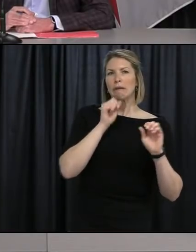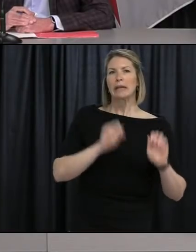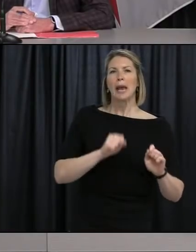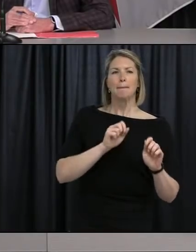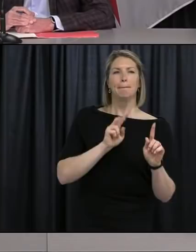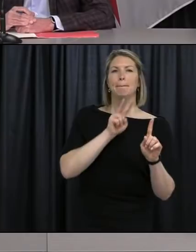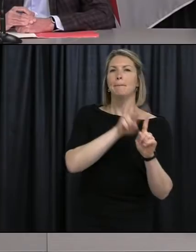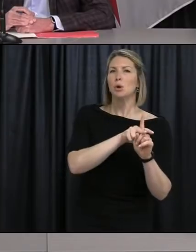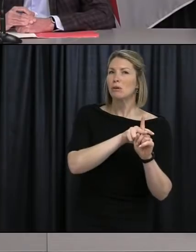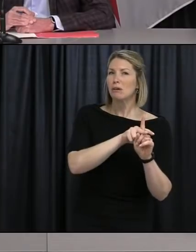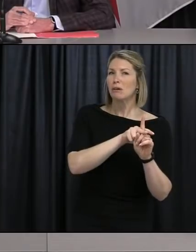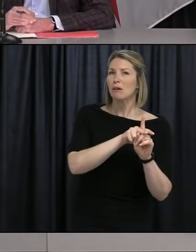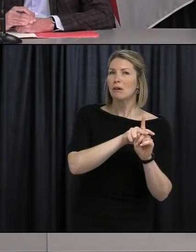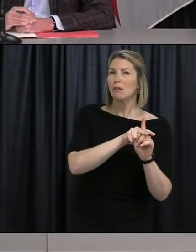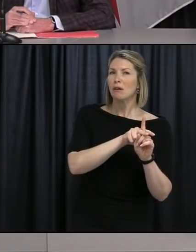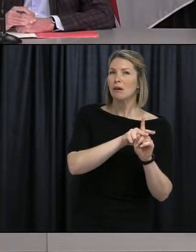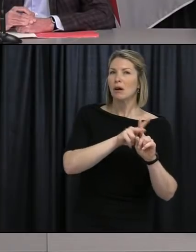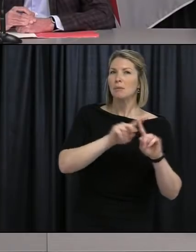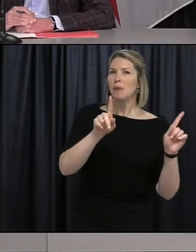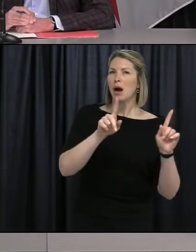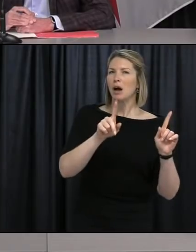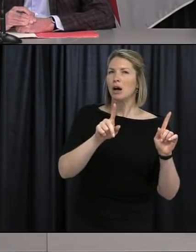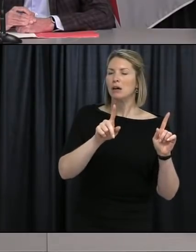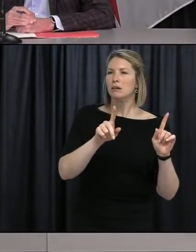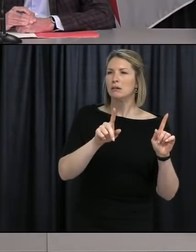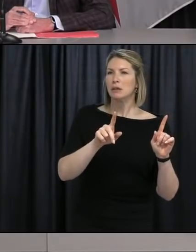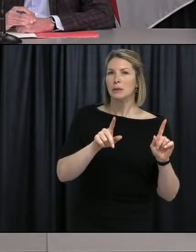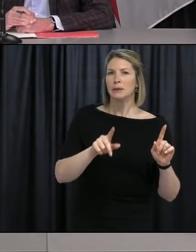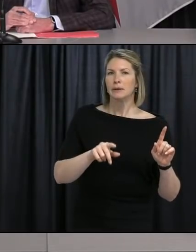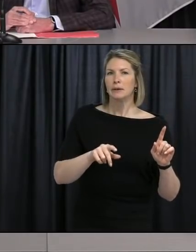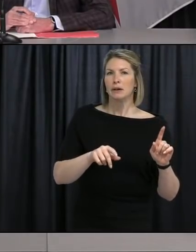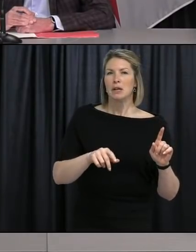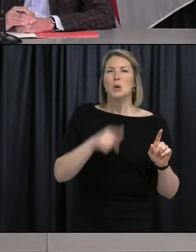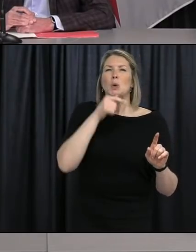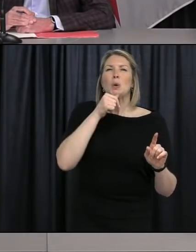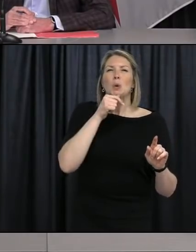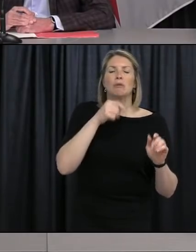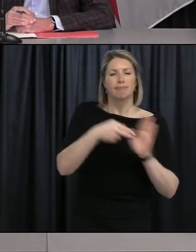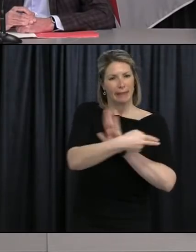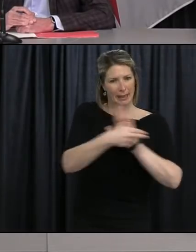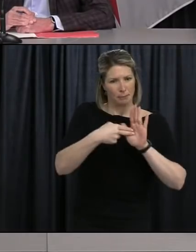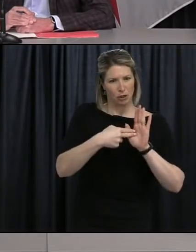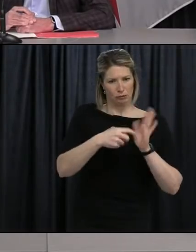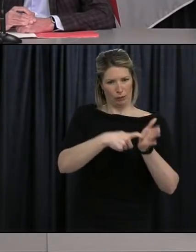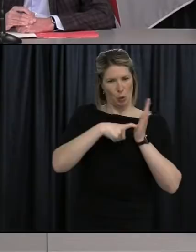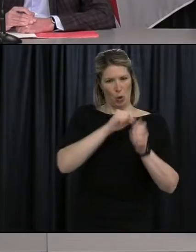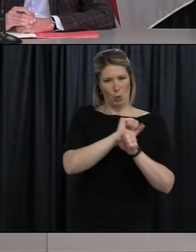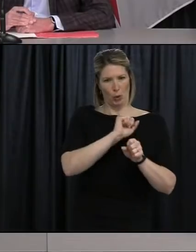vaccine, but what's preventing anyone from saying, I'm an essential worker, for example?